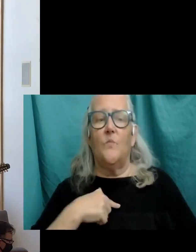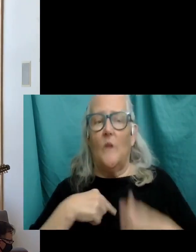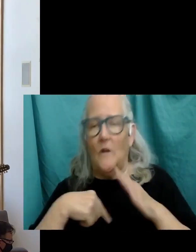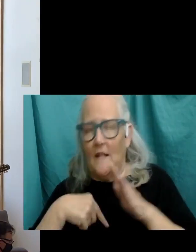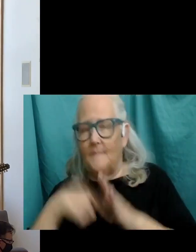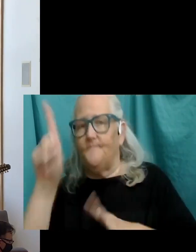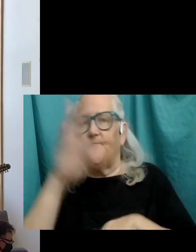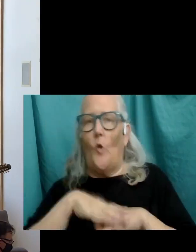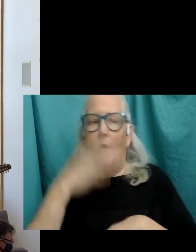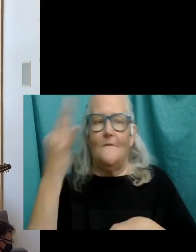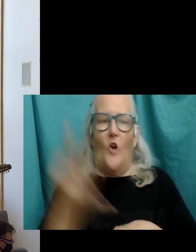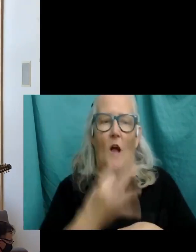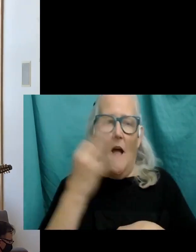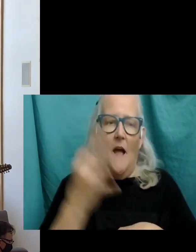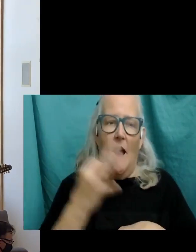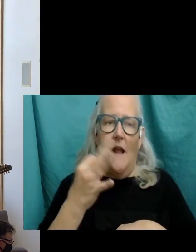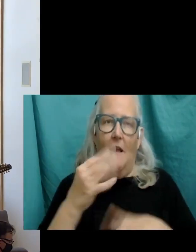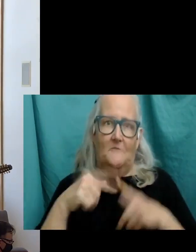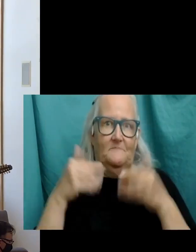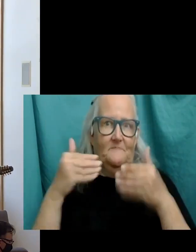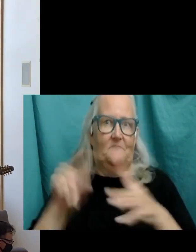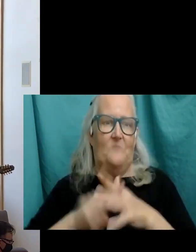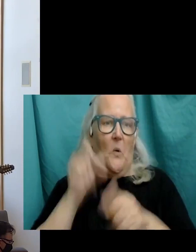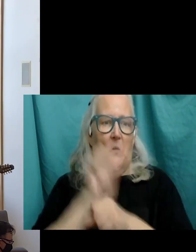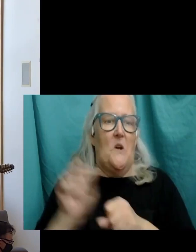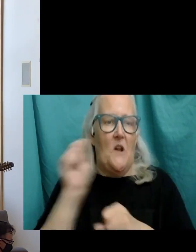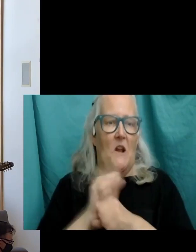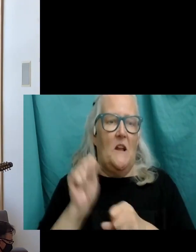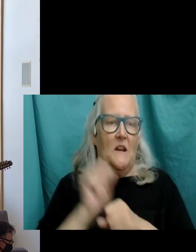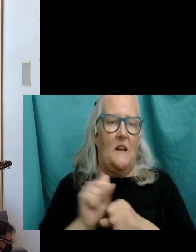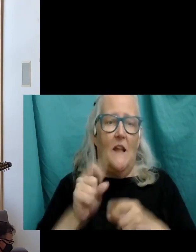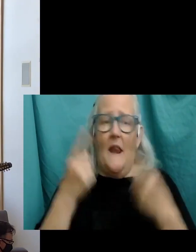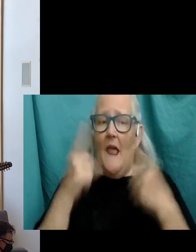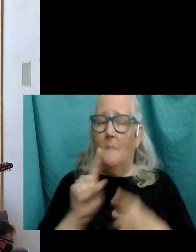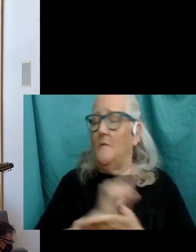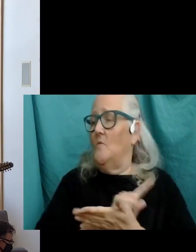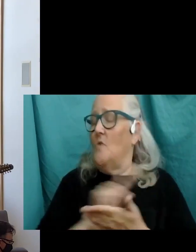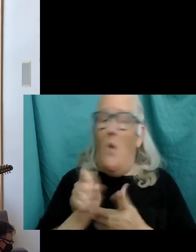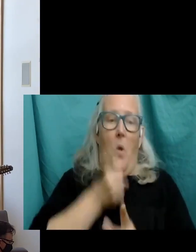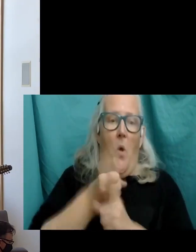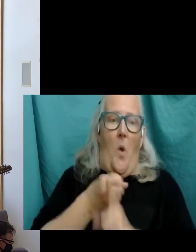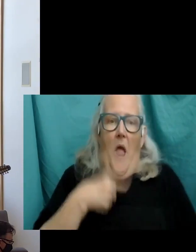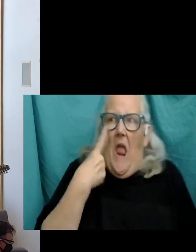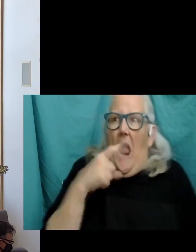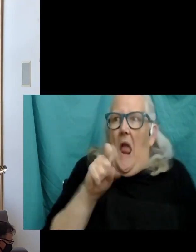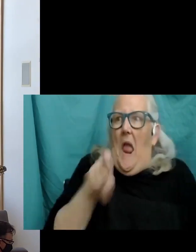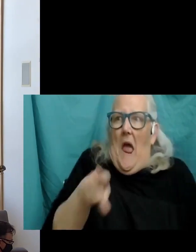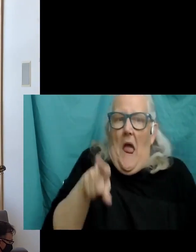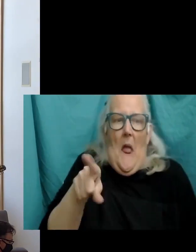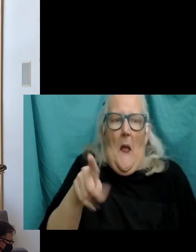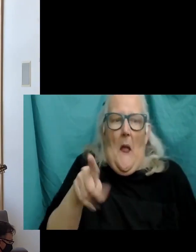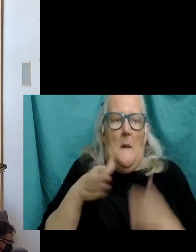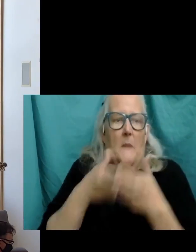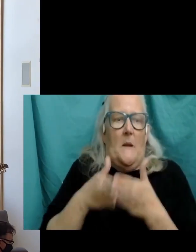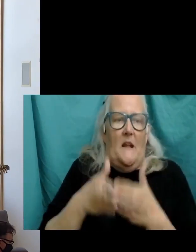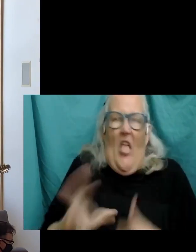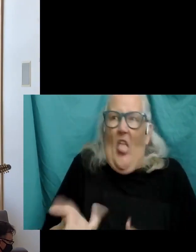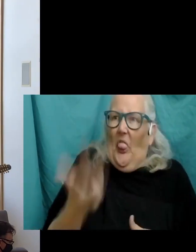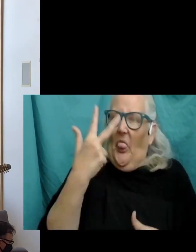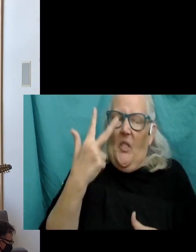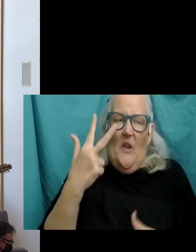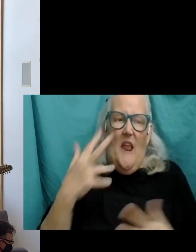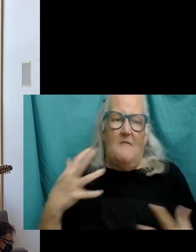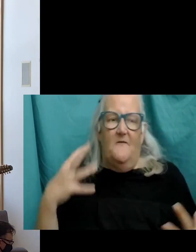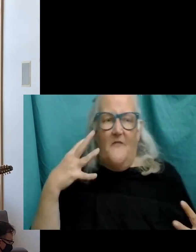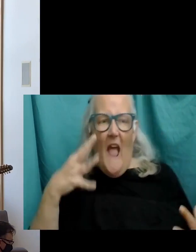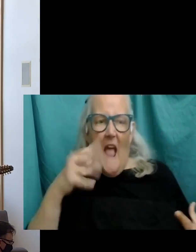sweet trade, and weren't gone but a week till we spied our fair prey. 3 fat Spanish ladies stalled out to